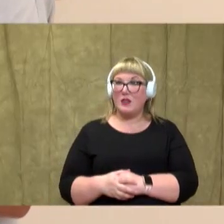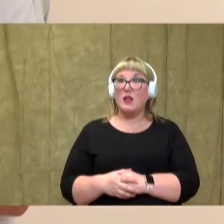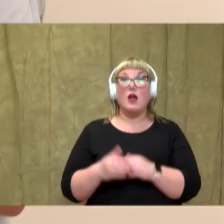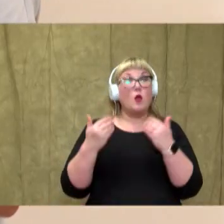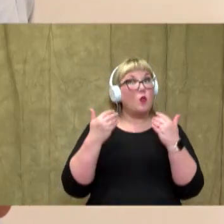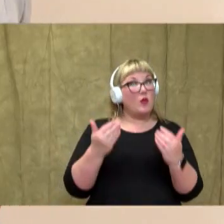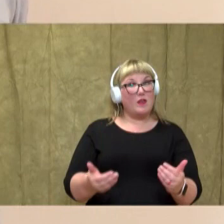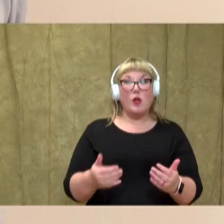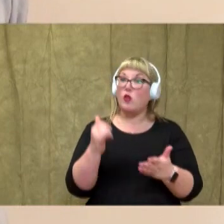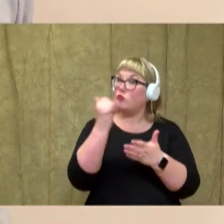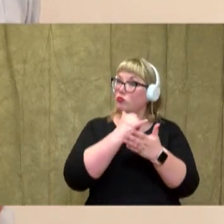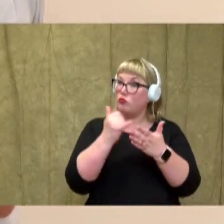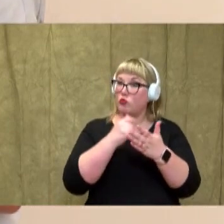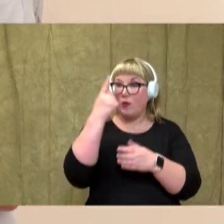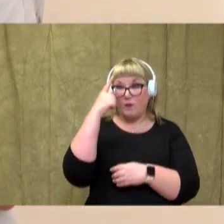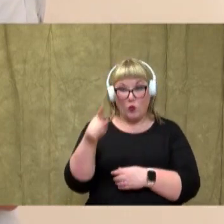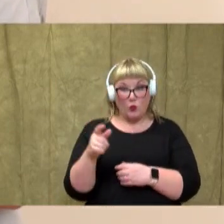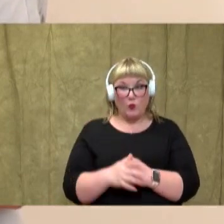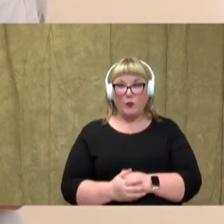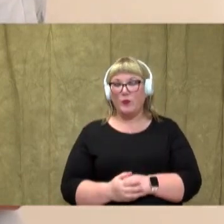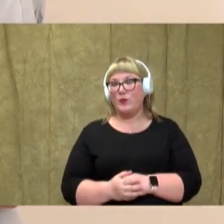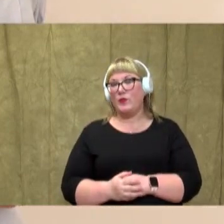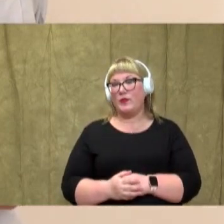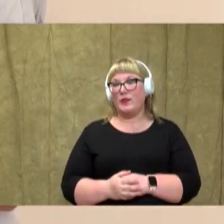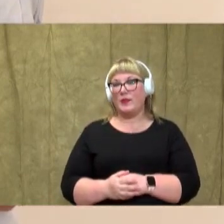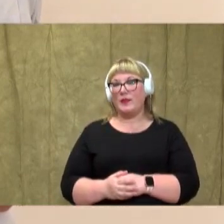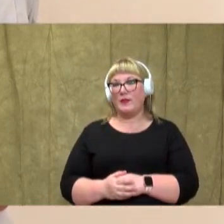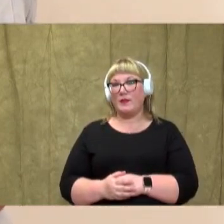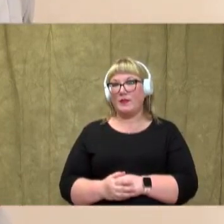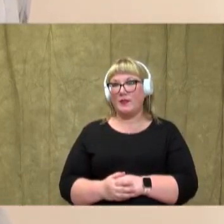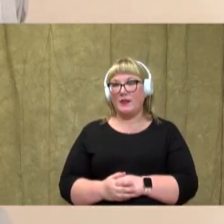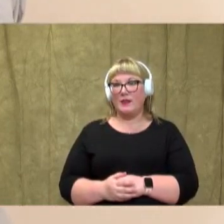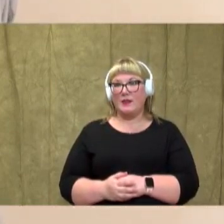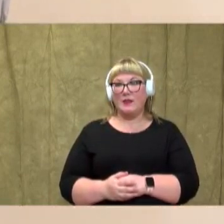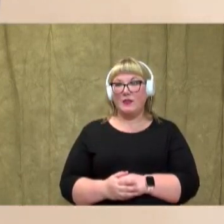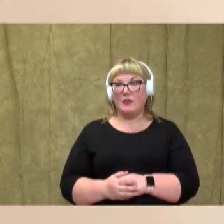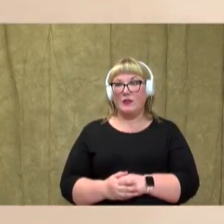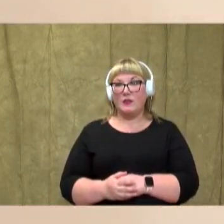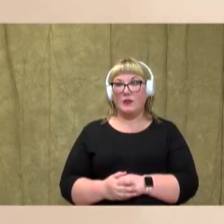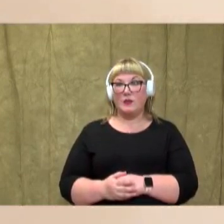ahead and drawn it out. For 16,